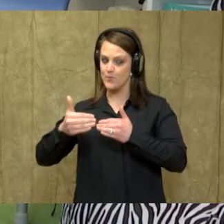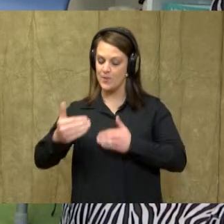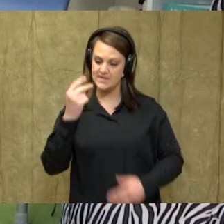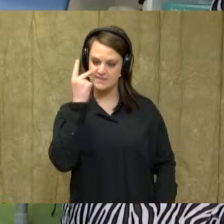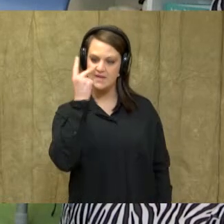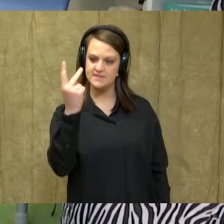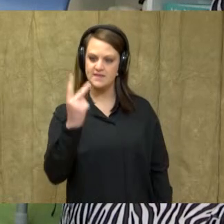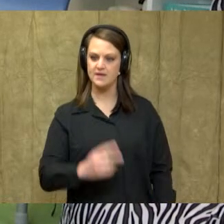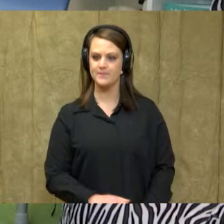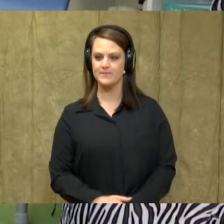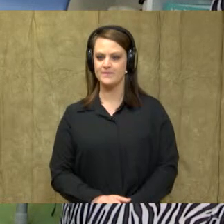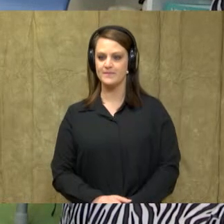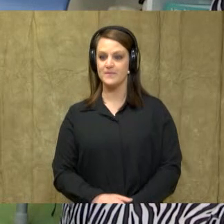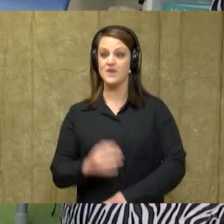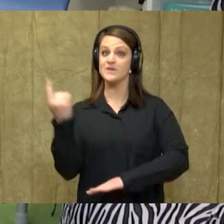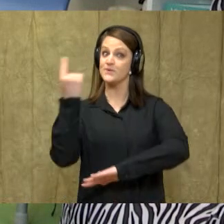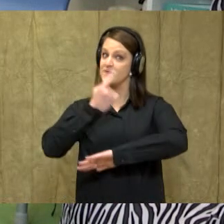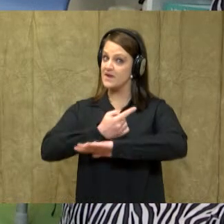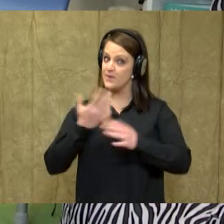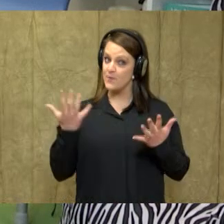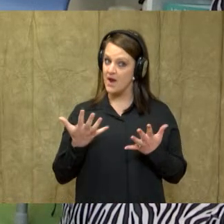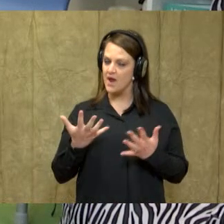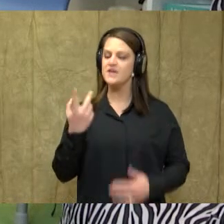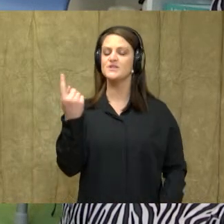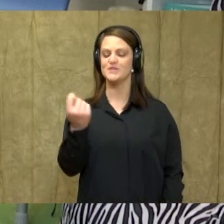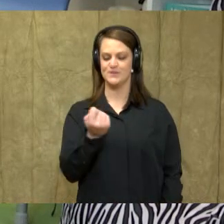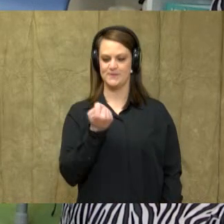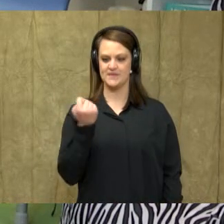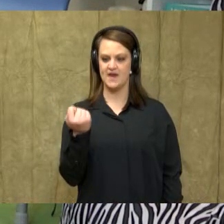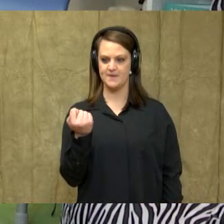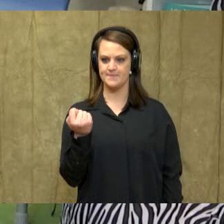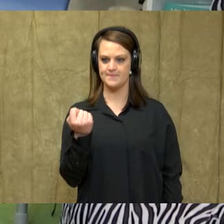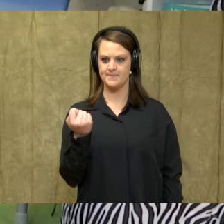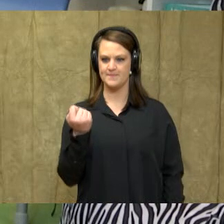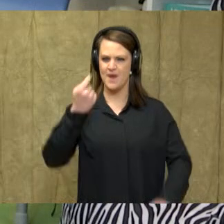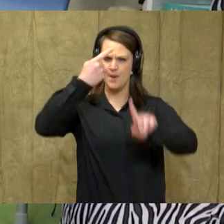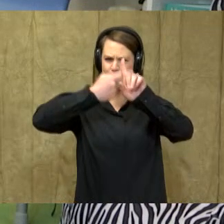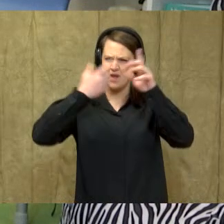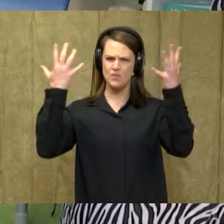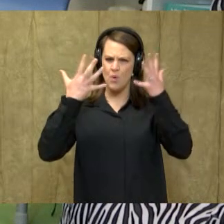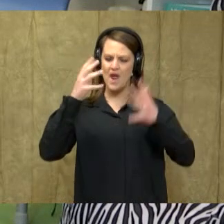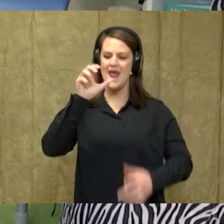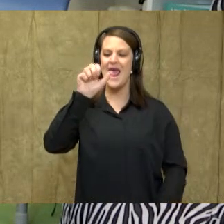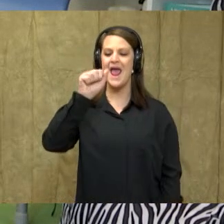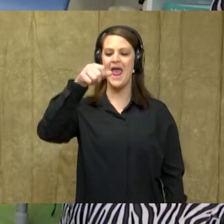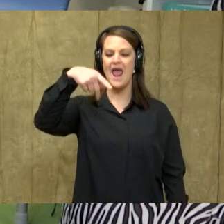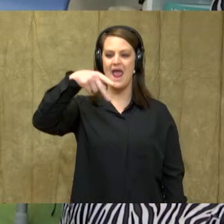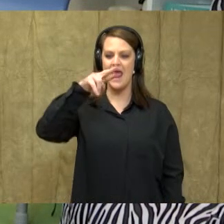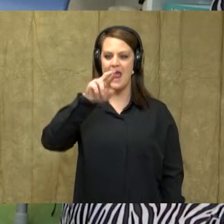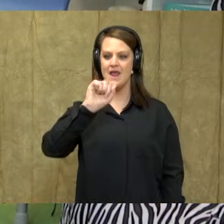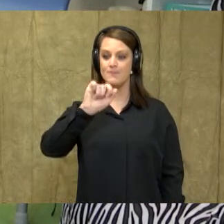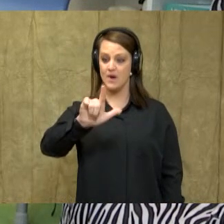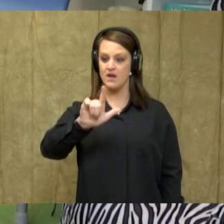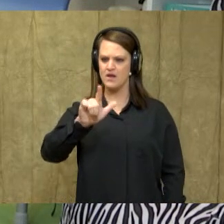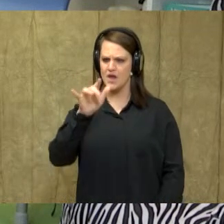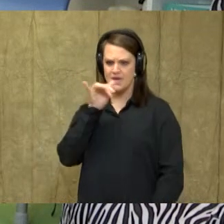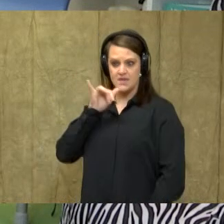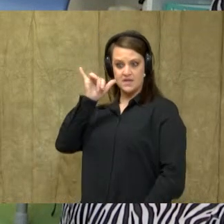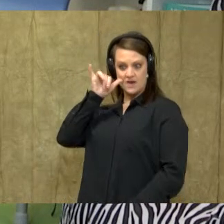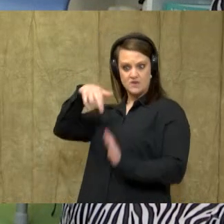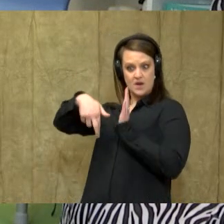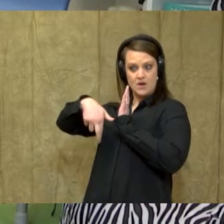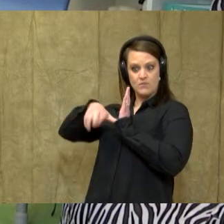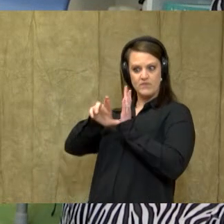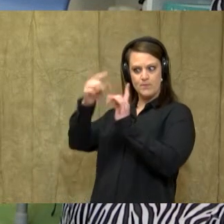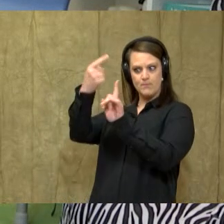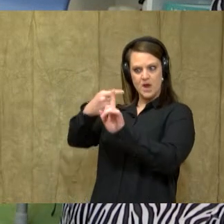us. So it tells us today is Tuesday. Our month is April. We went through the months of the year yesterday. You want to do them